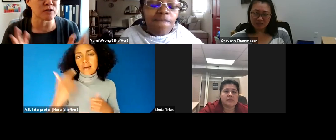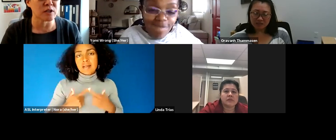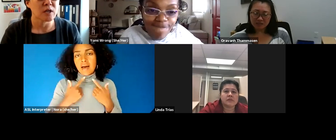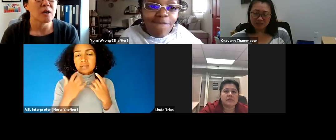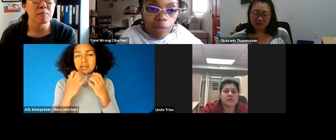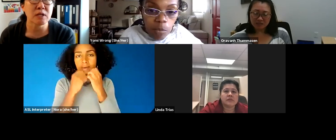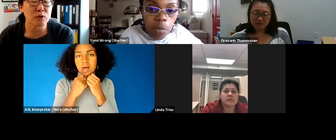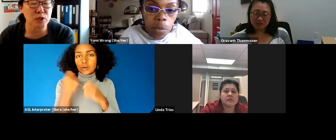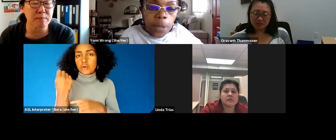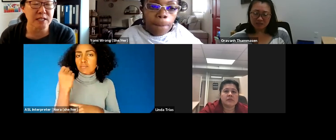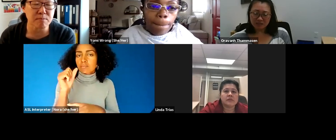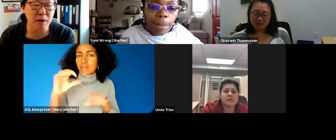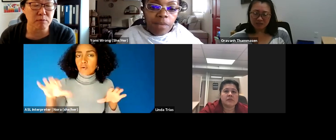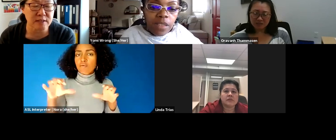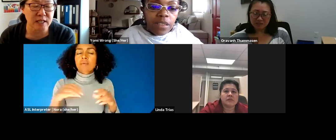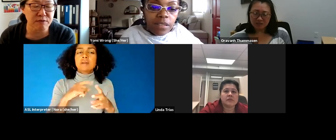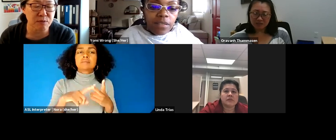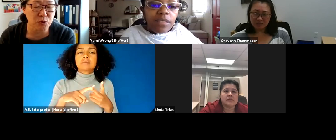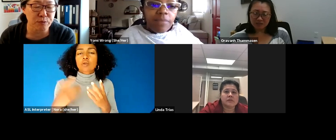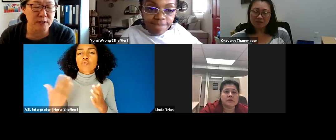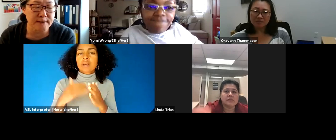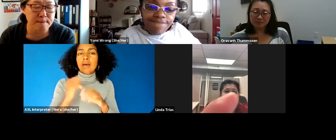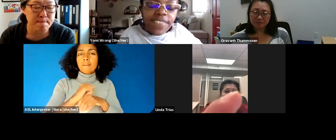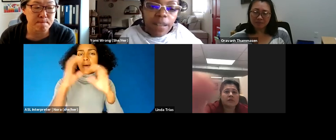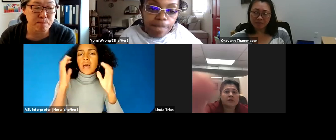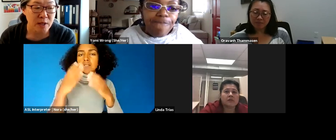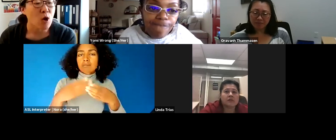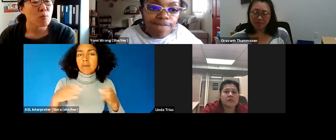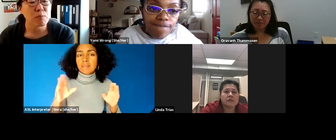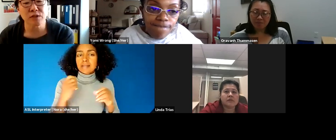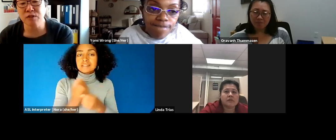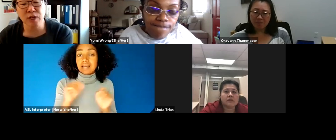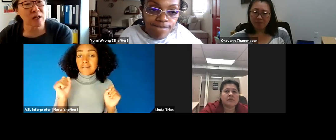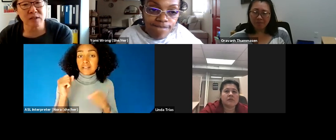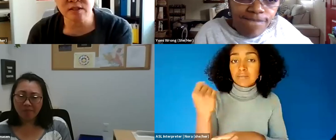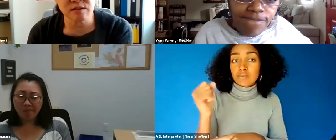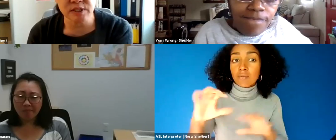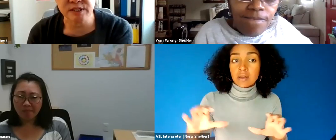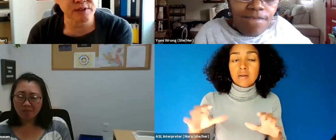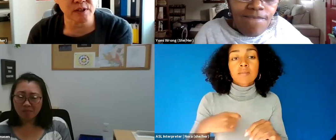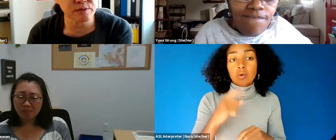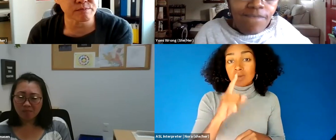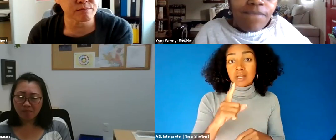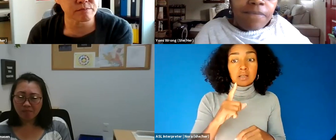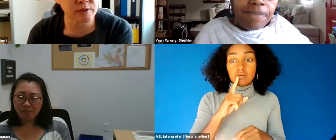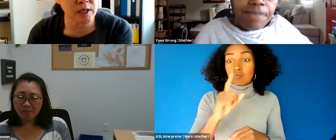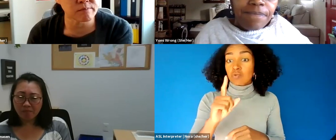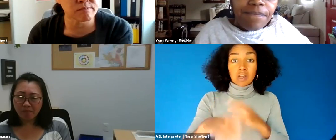movement and the Reimagine Public Safety movement. Yeah. But in reality, it's really